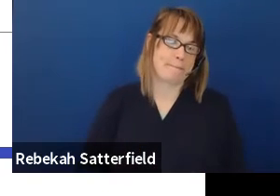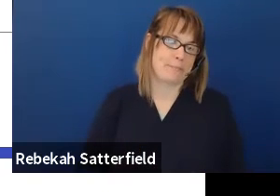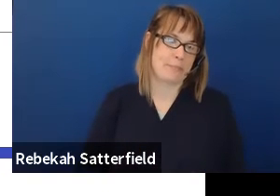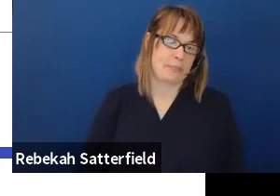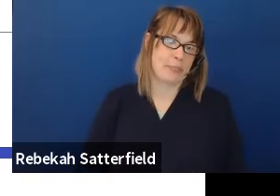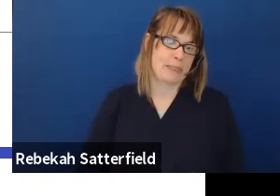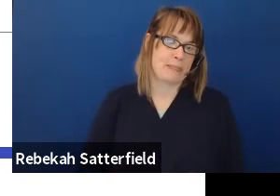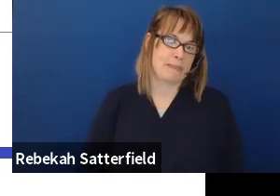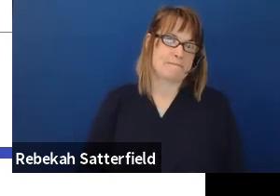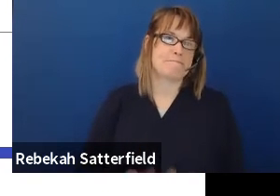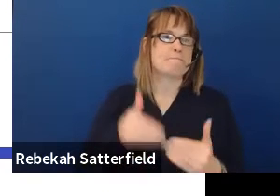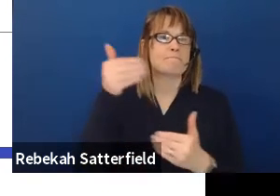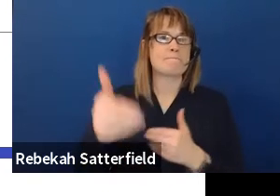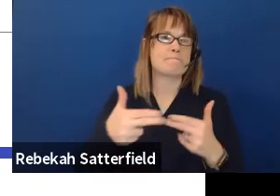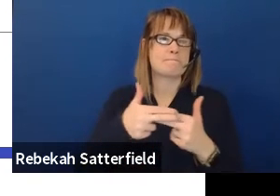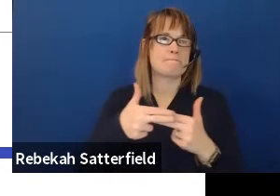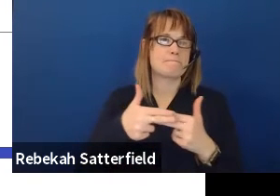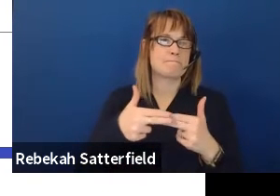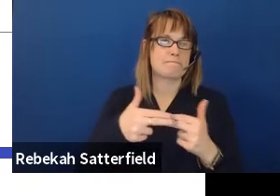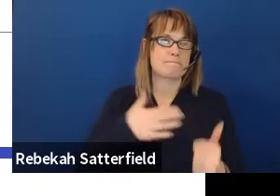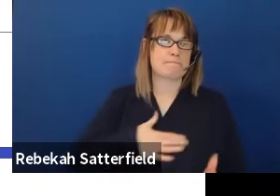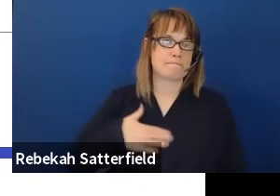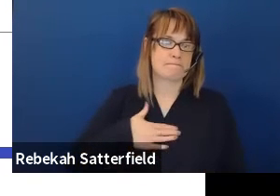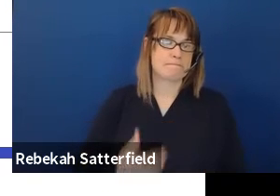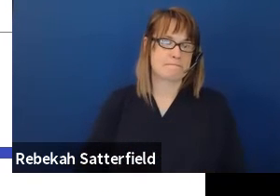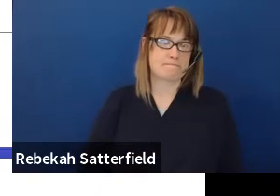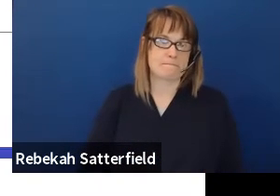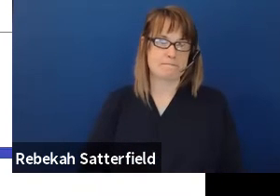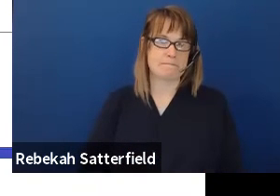We can move on to the next slide, please.